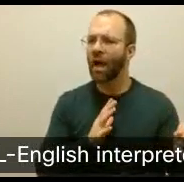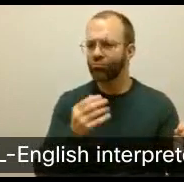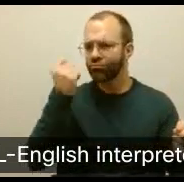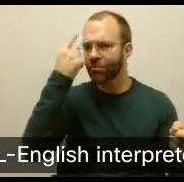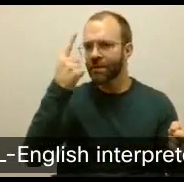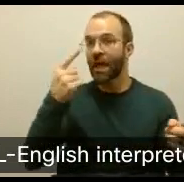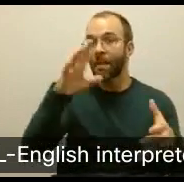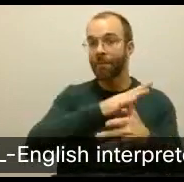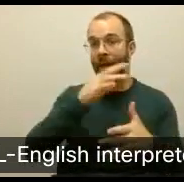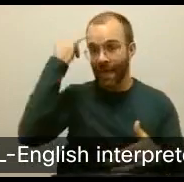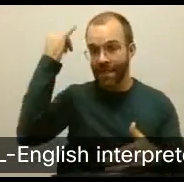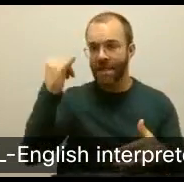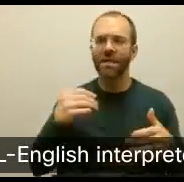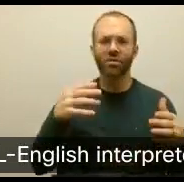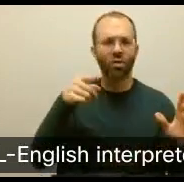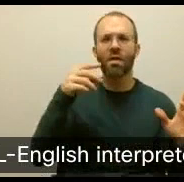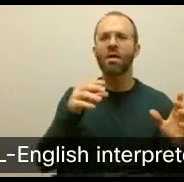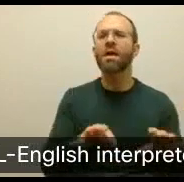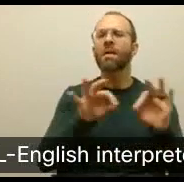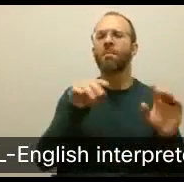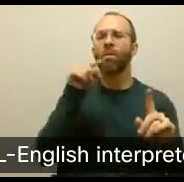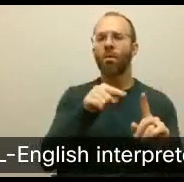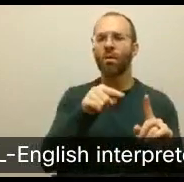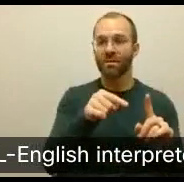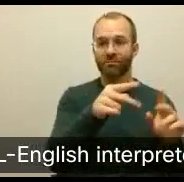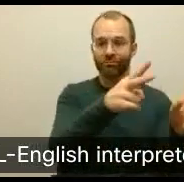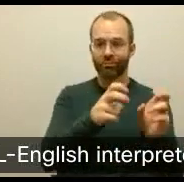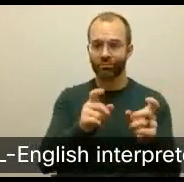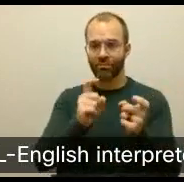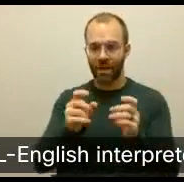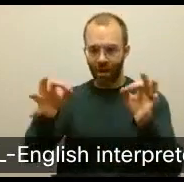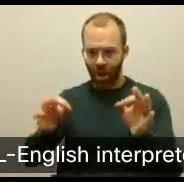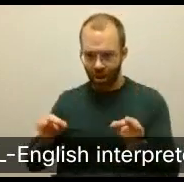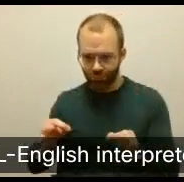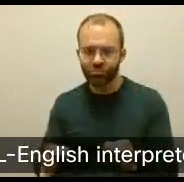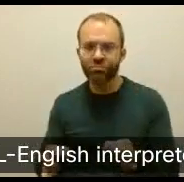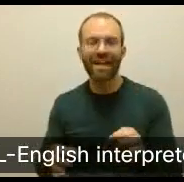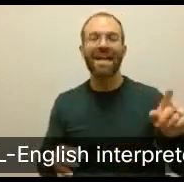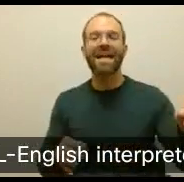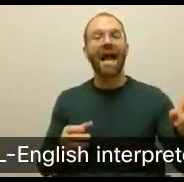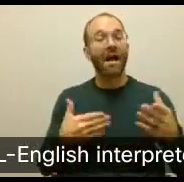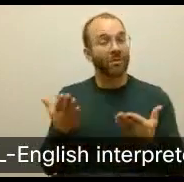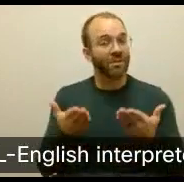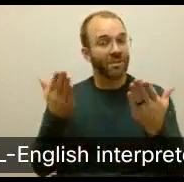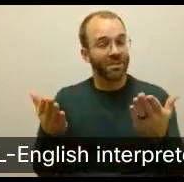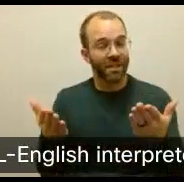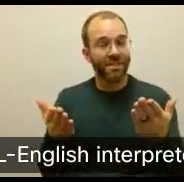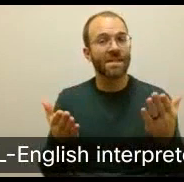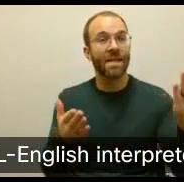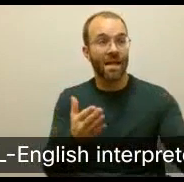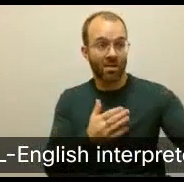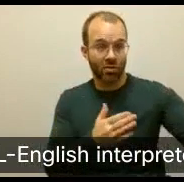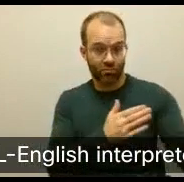main ideas are, or what the key points are that they want to paraphrase. I would still recommend moving to taking notes after doing some of